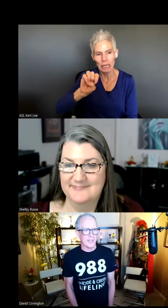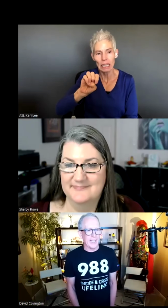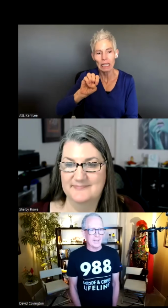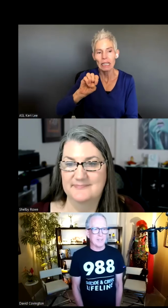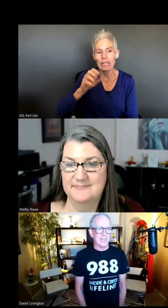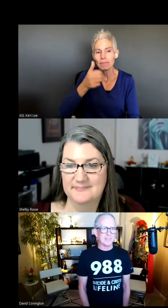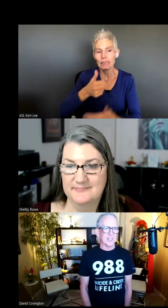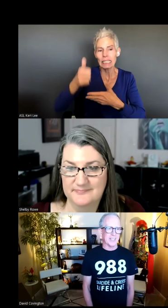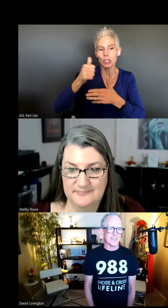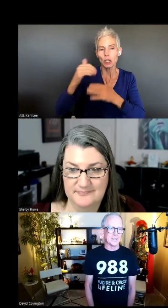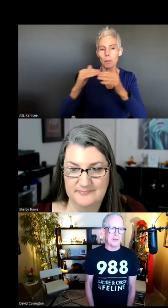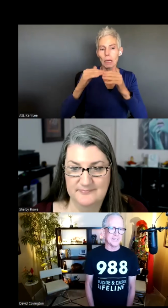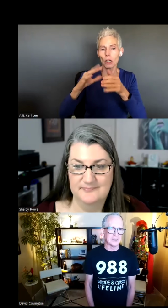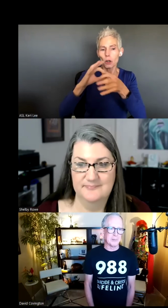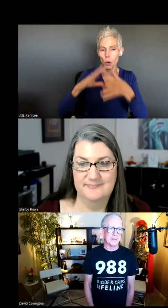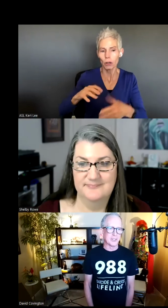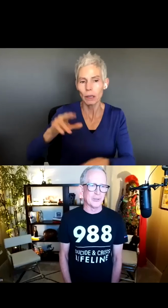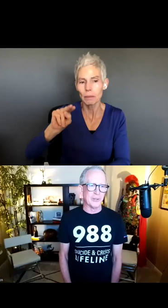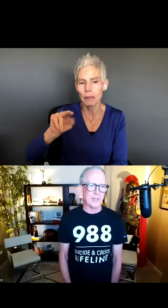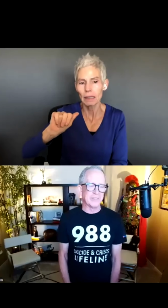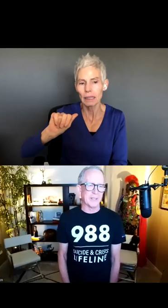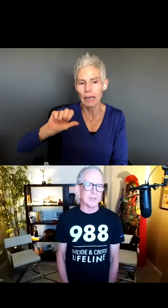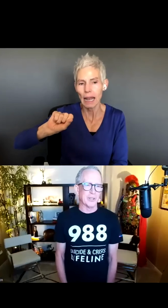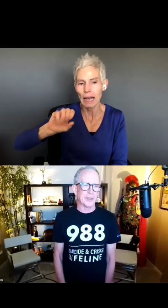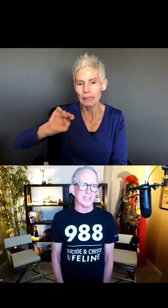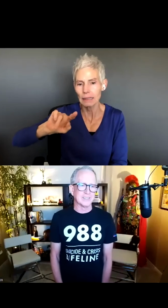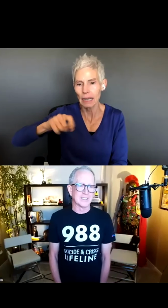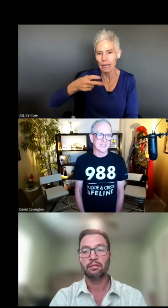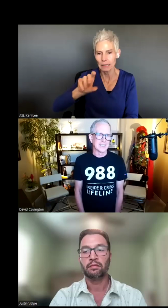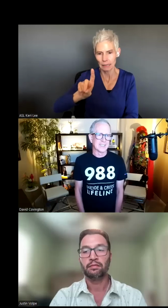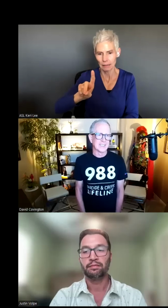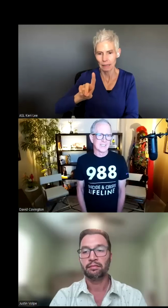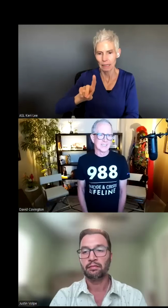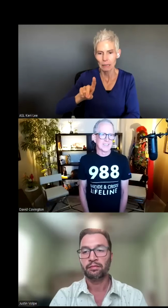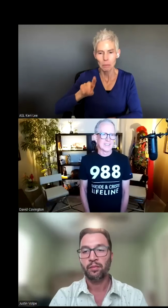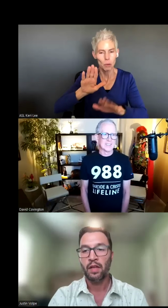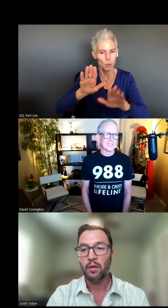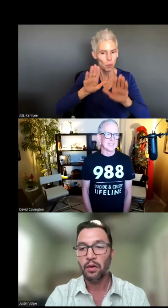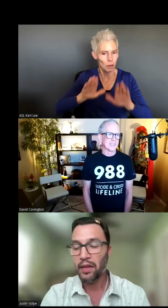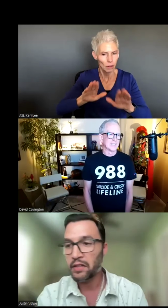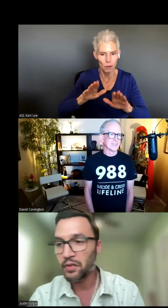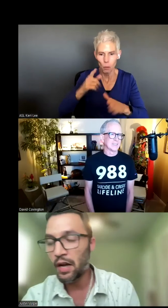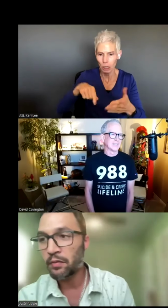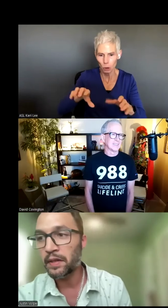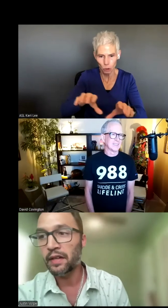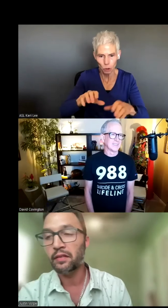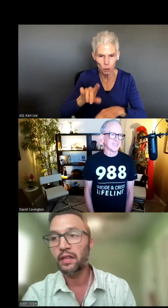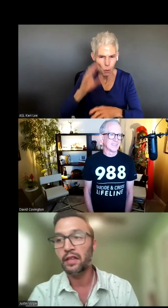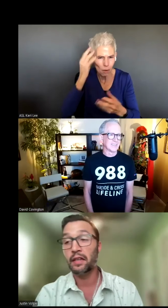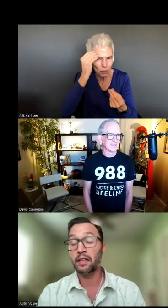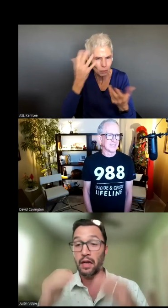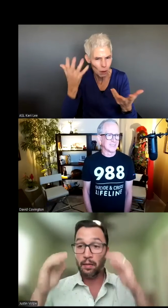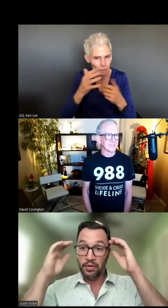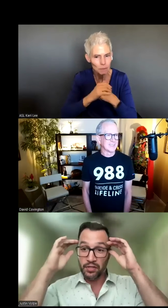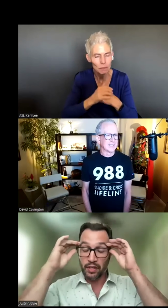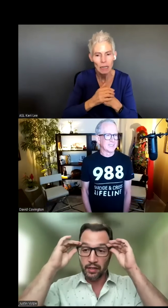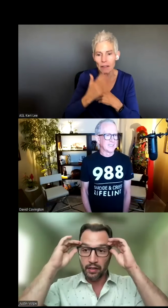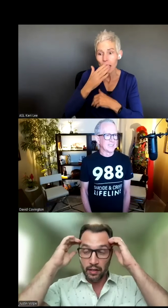you and Amy have done in this space has been terrific. What are your thoughts? Well, thanks for having me, David, and